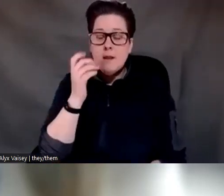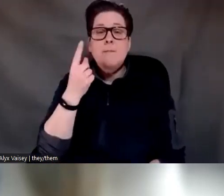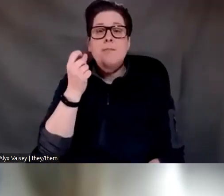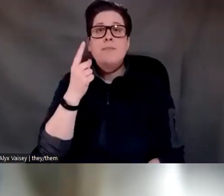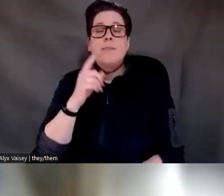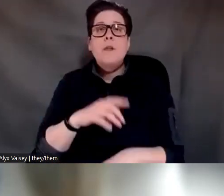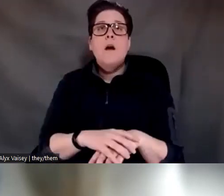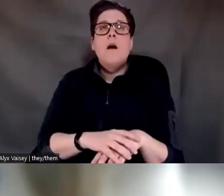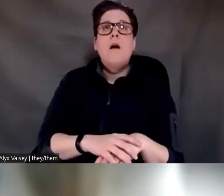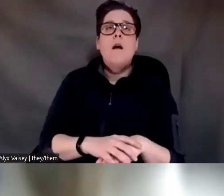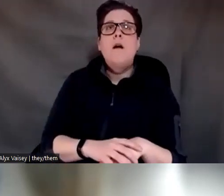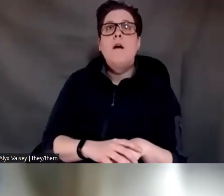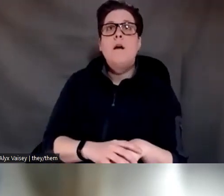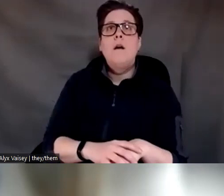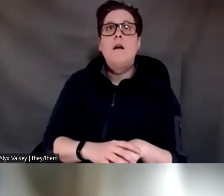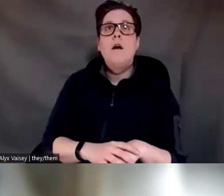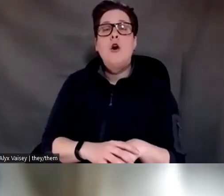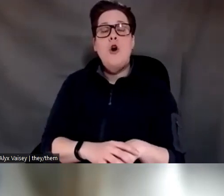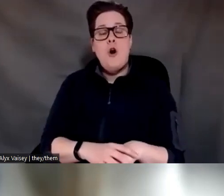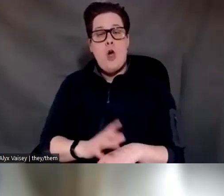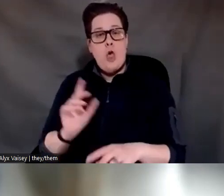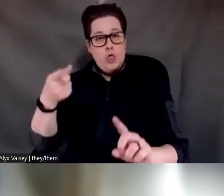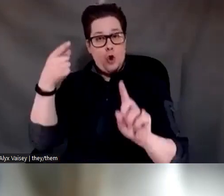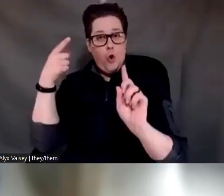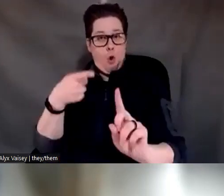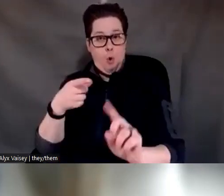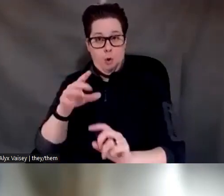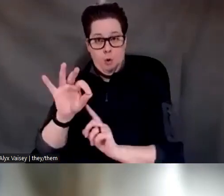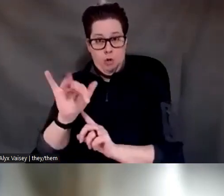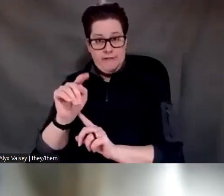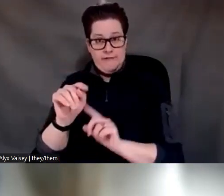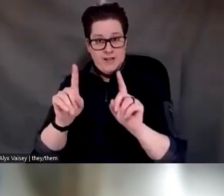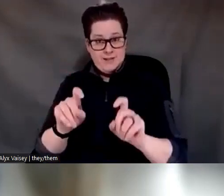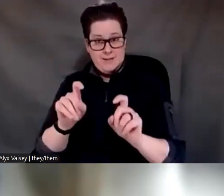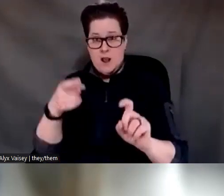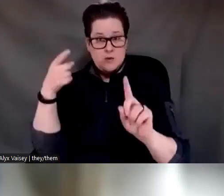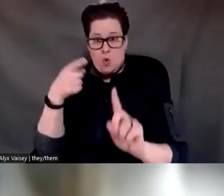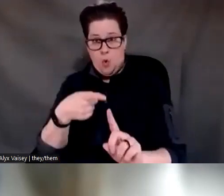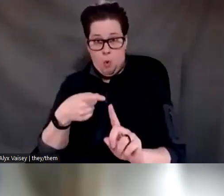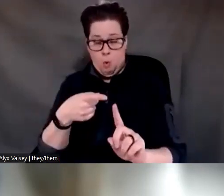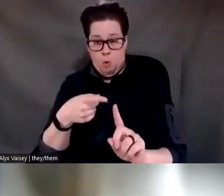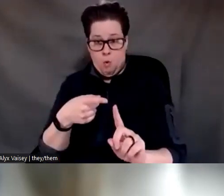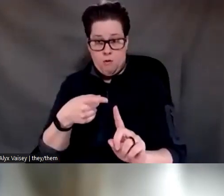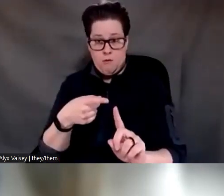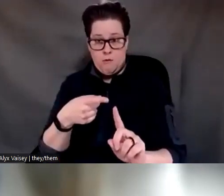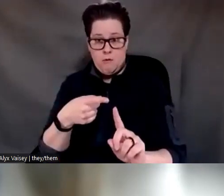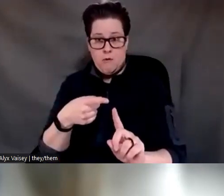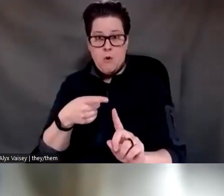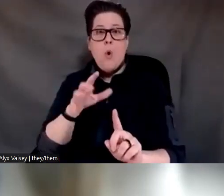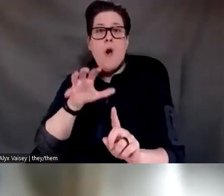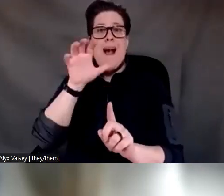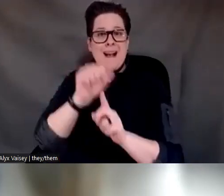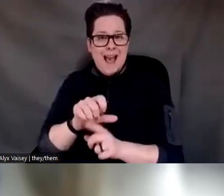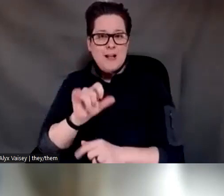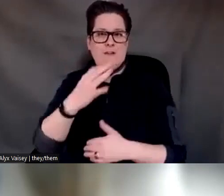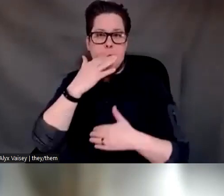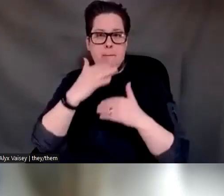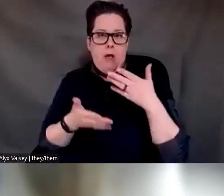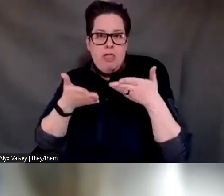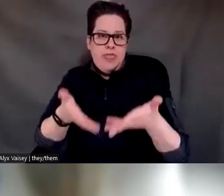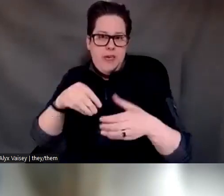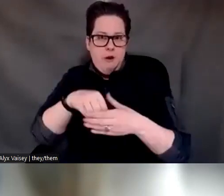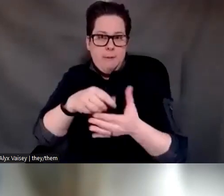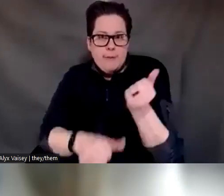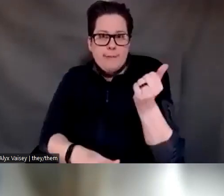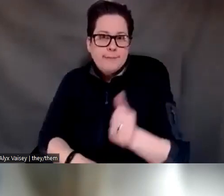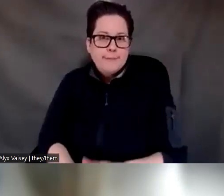So the true goal of the FIT test is to determine if blood is